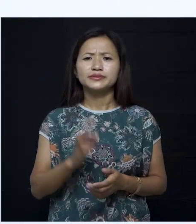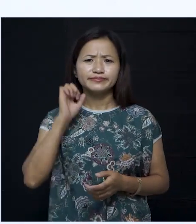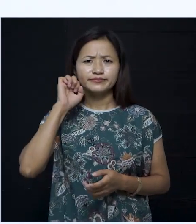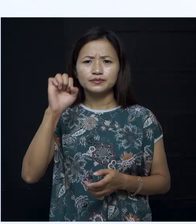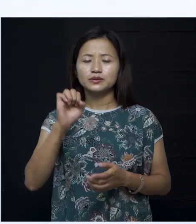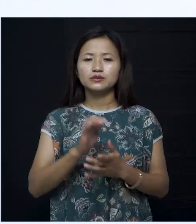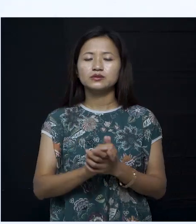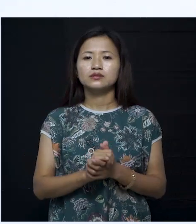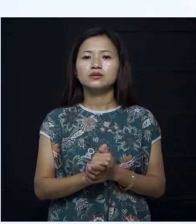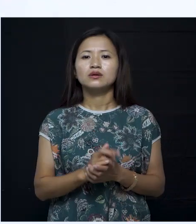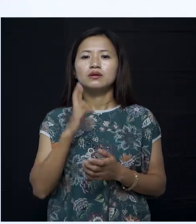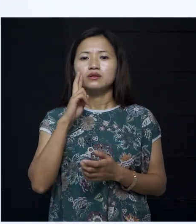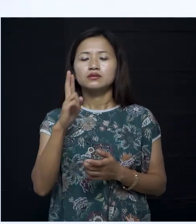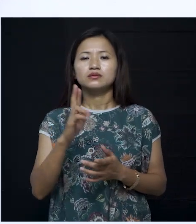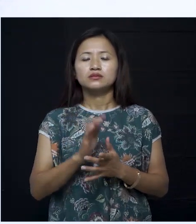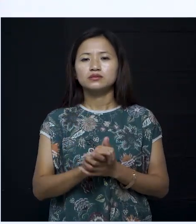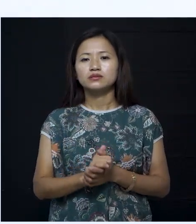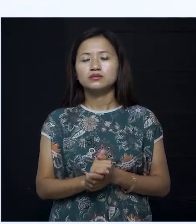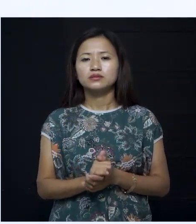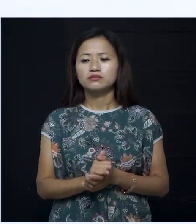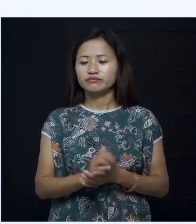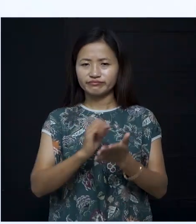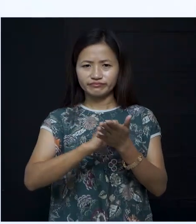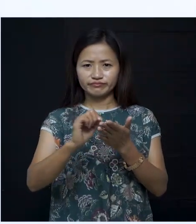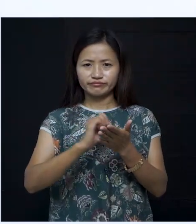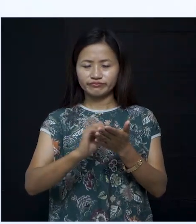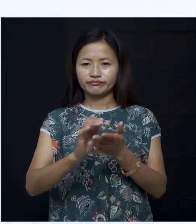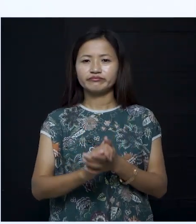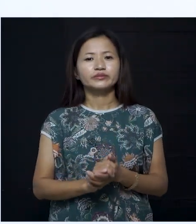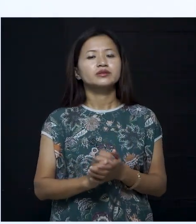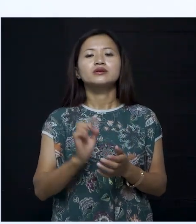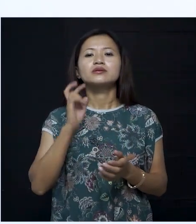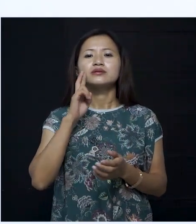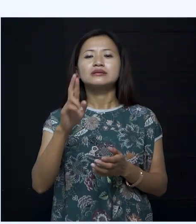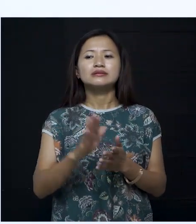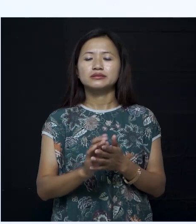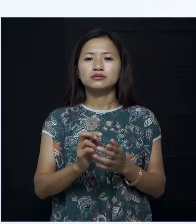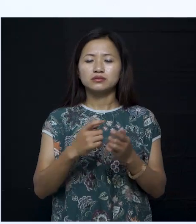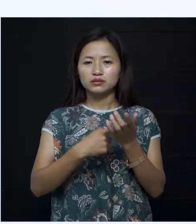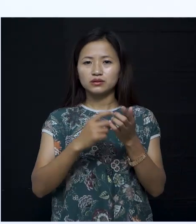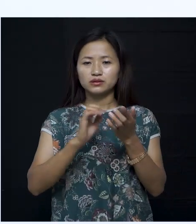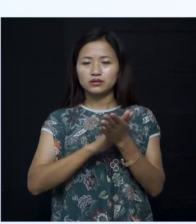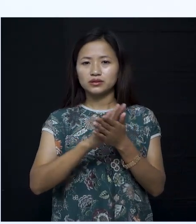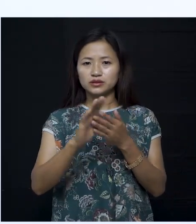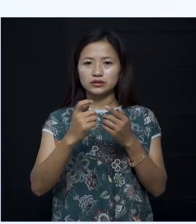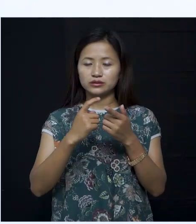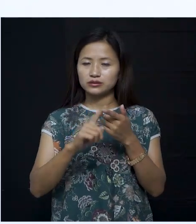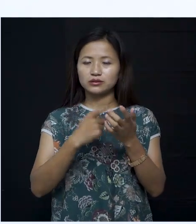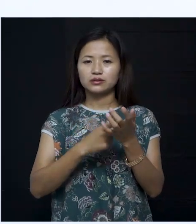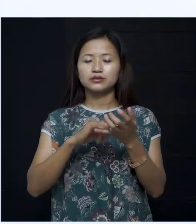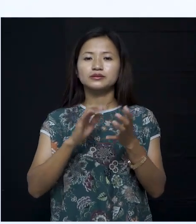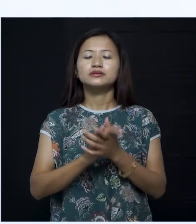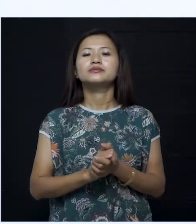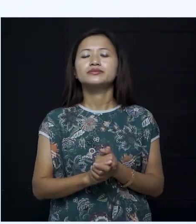his, her. I'm not writing hers, okay? Because hers will be a possessive pronoun, whereas